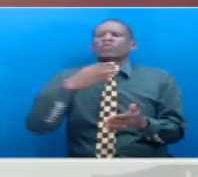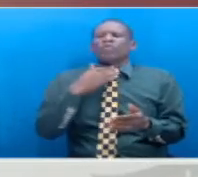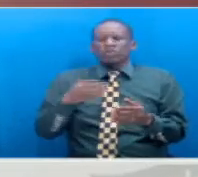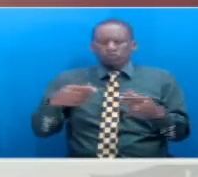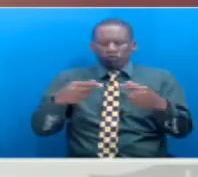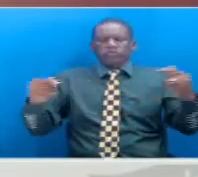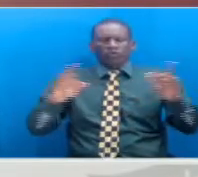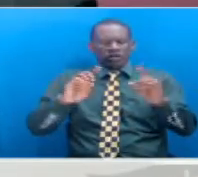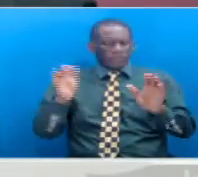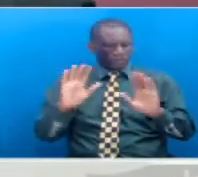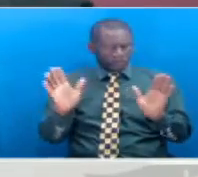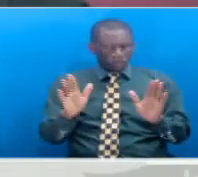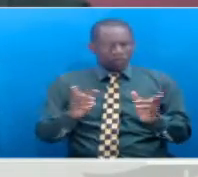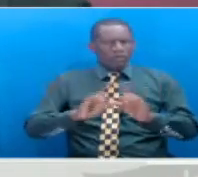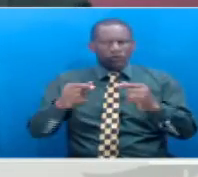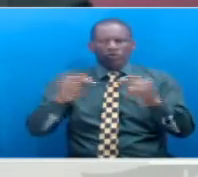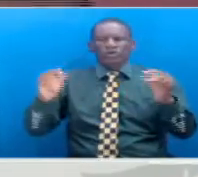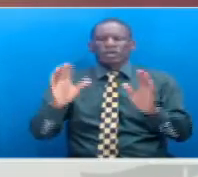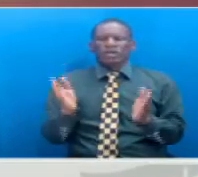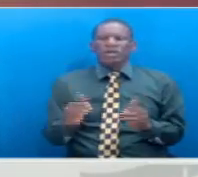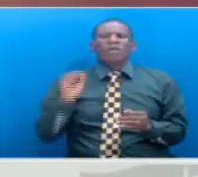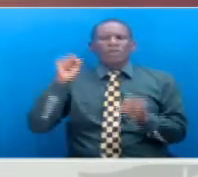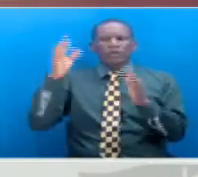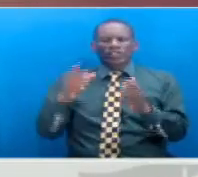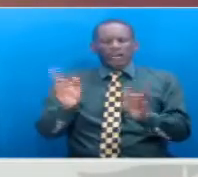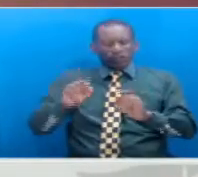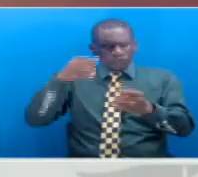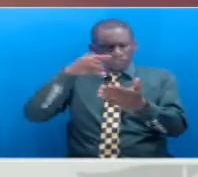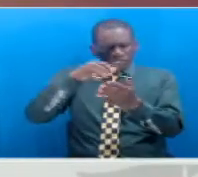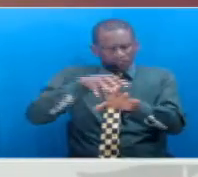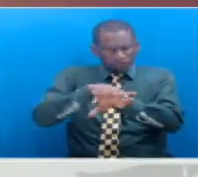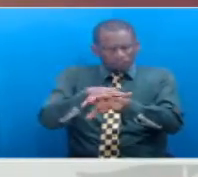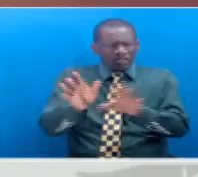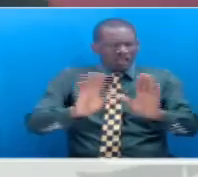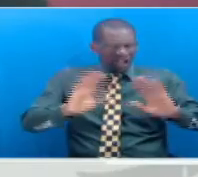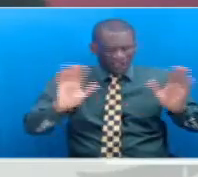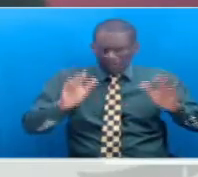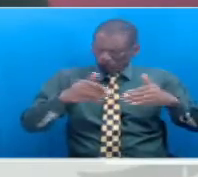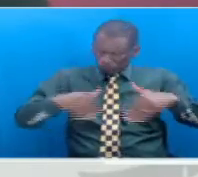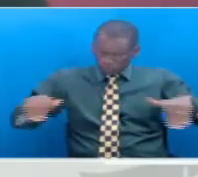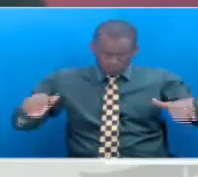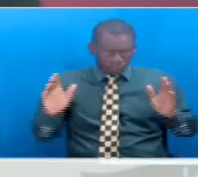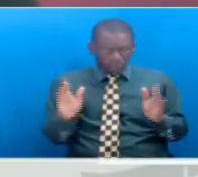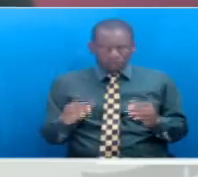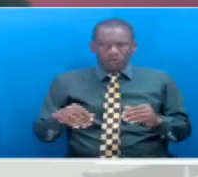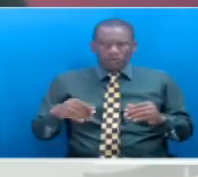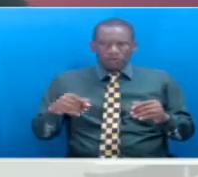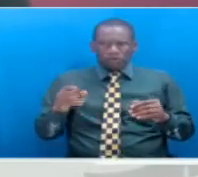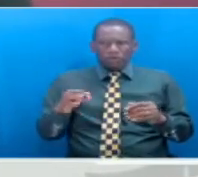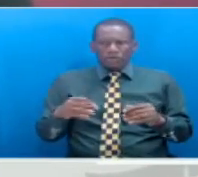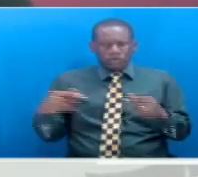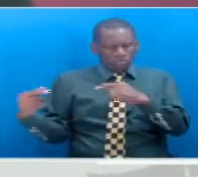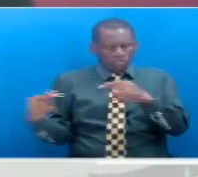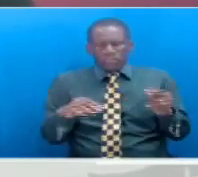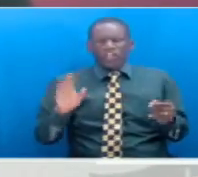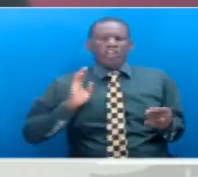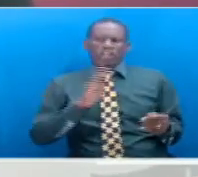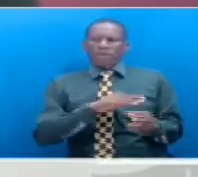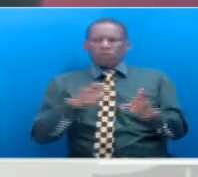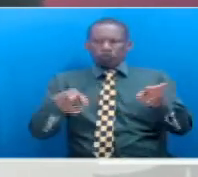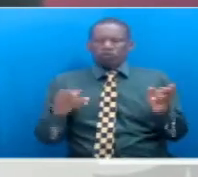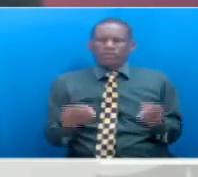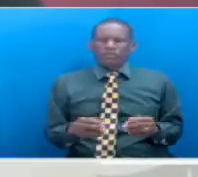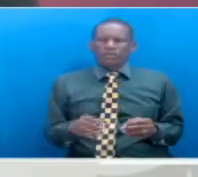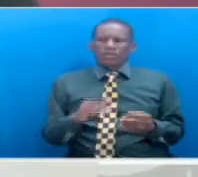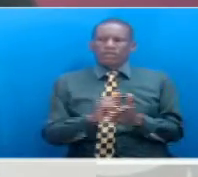hamjakosana? Hatujakosana na hatutakosana. Na wanasiasa hawajaingia hapo ndani kwa vuruga? Kabisa. Tutapigana kwa boardroom. Yes, because